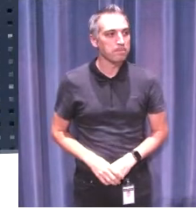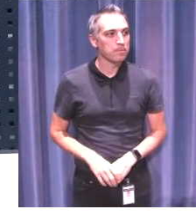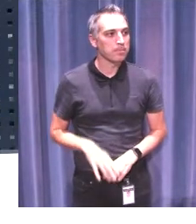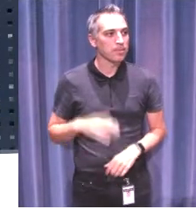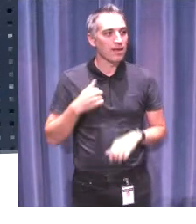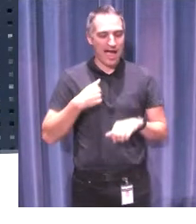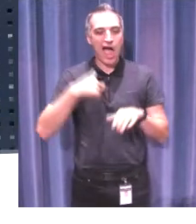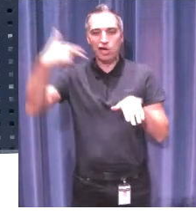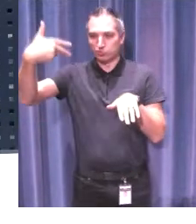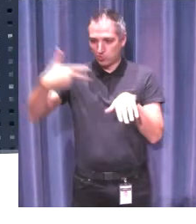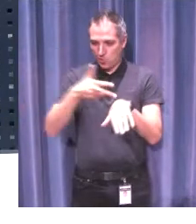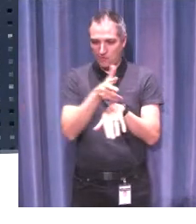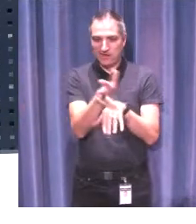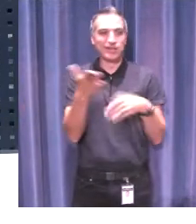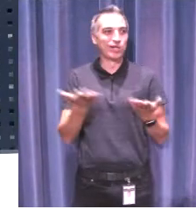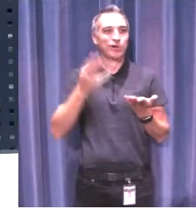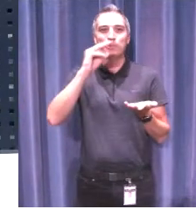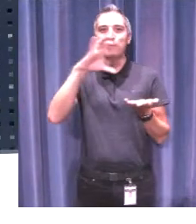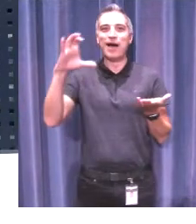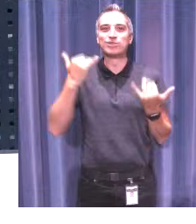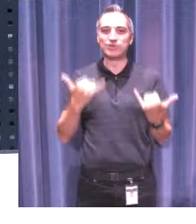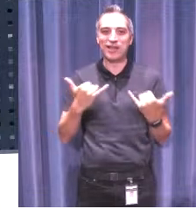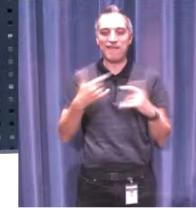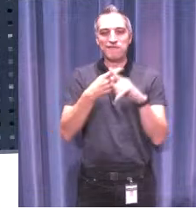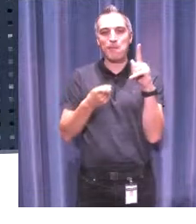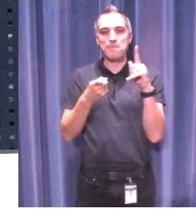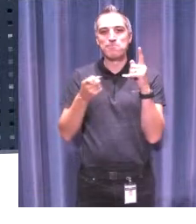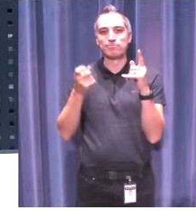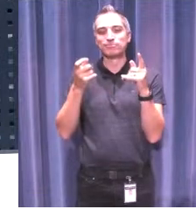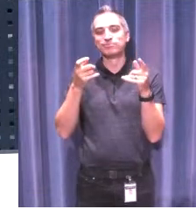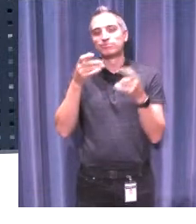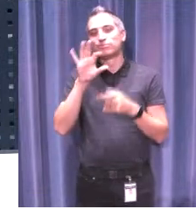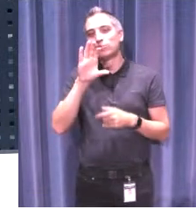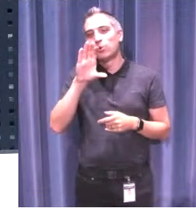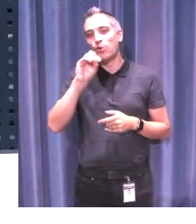drive again today off of Court Street. I've